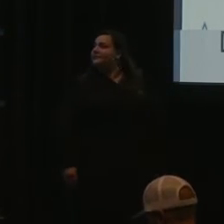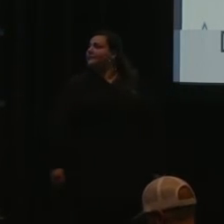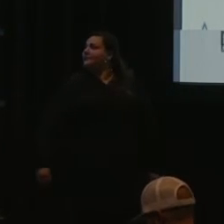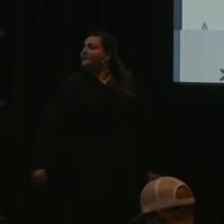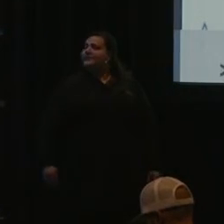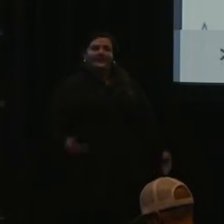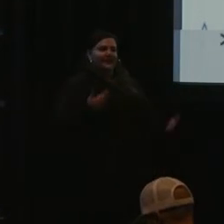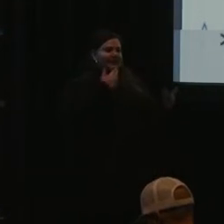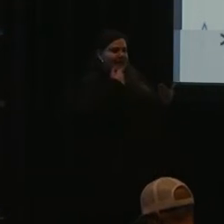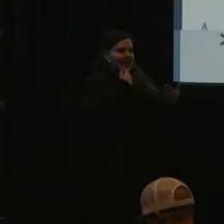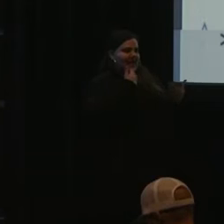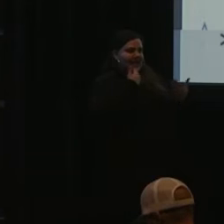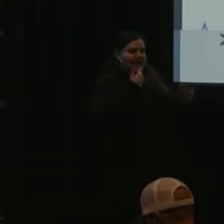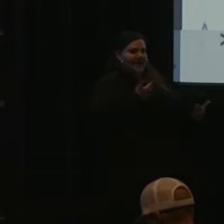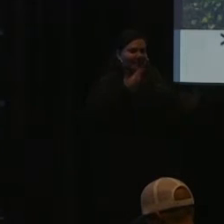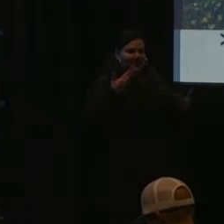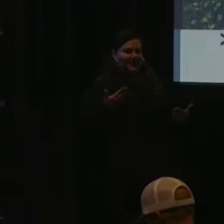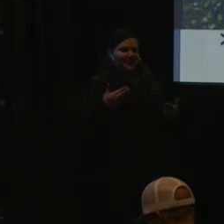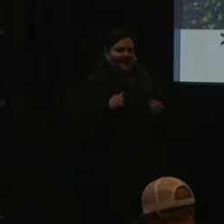Thank you.